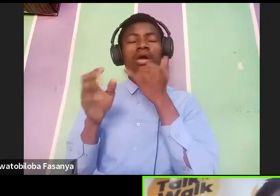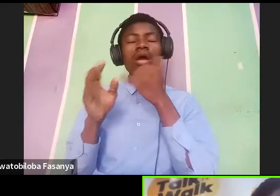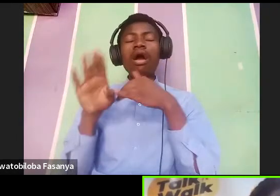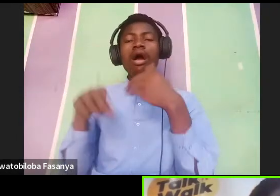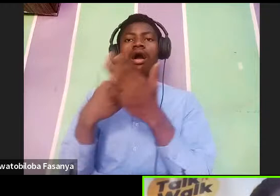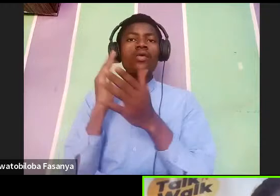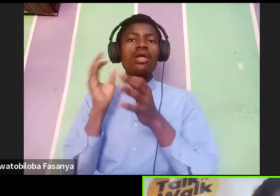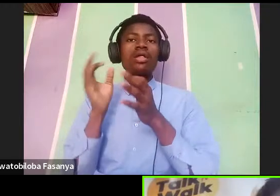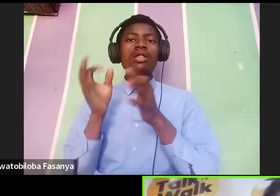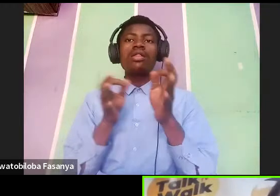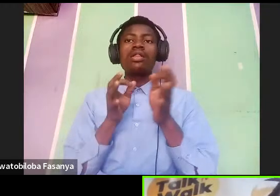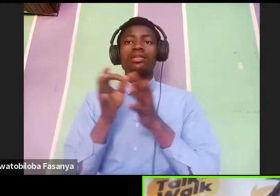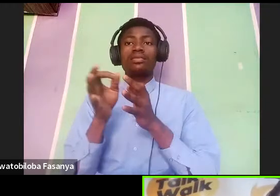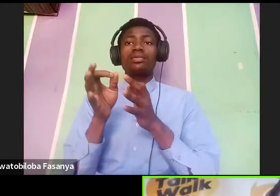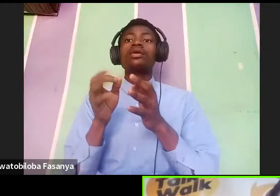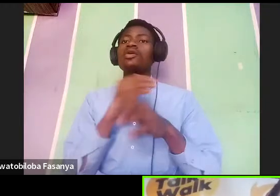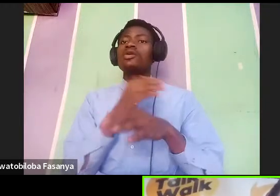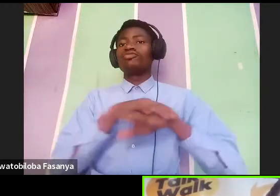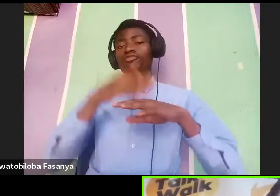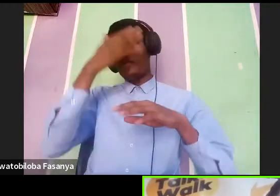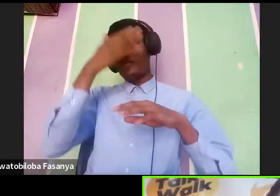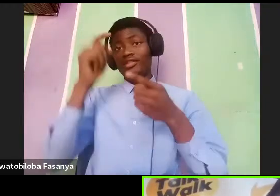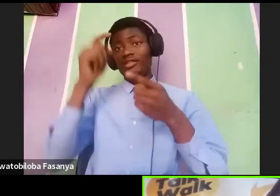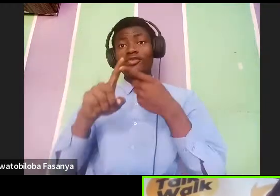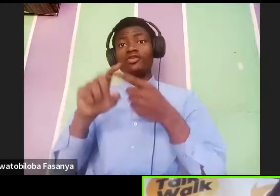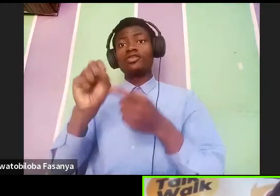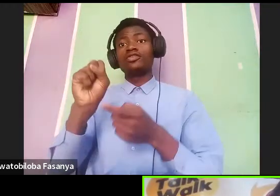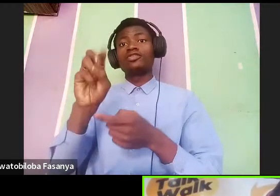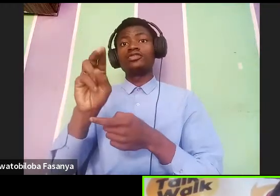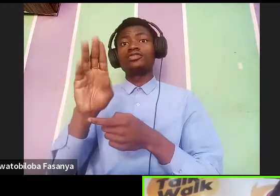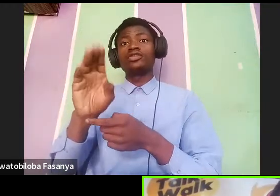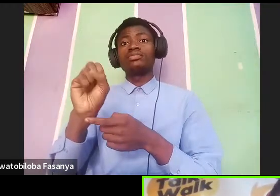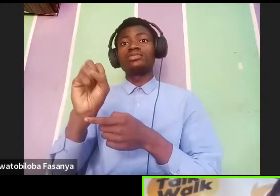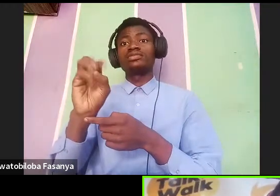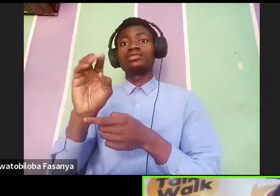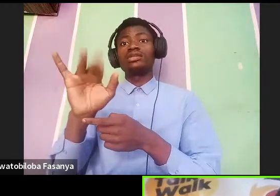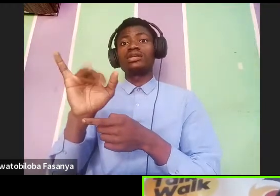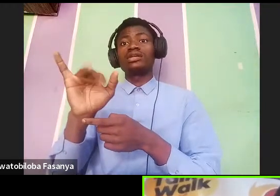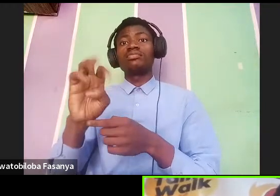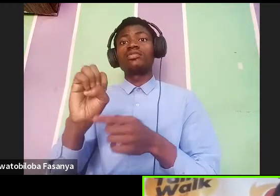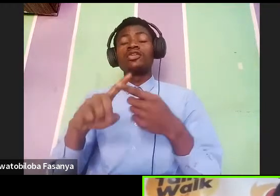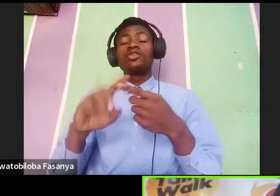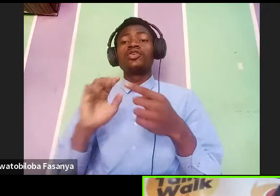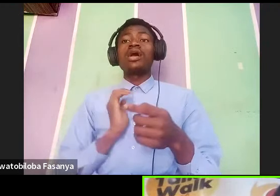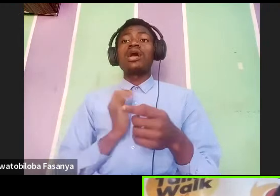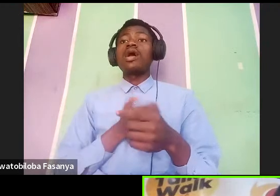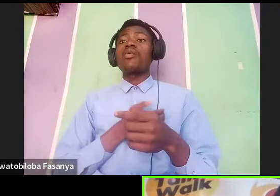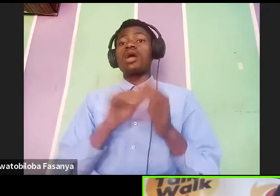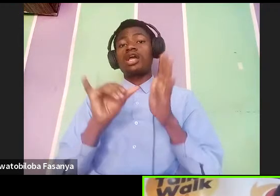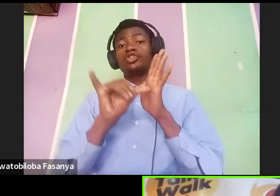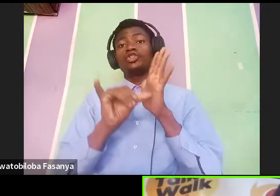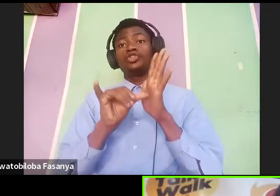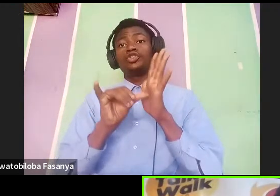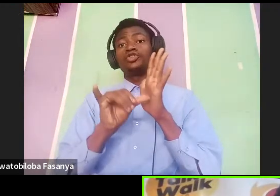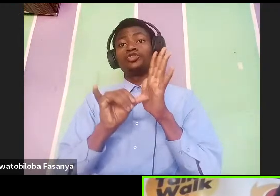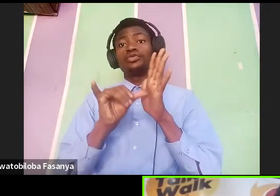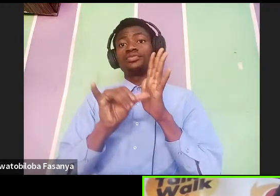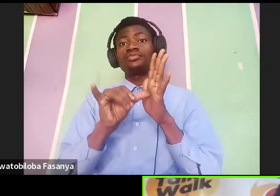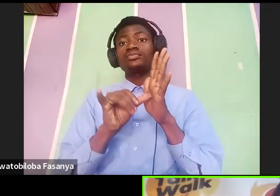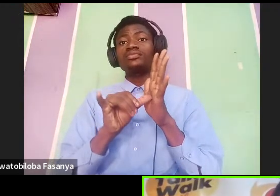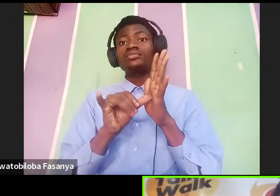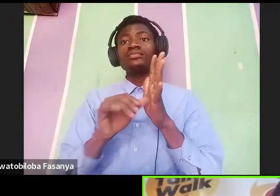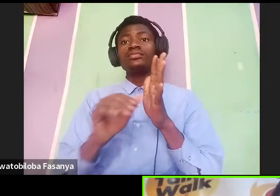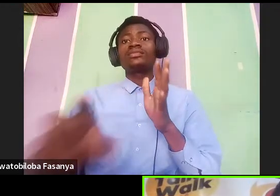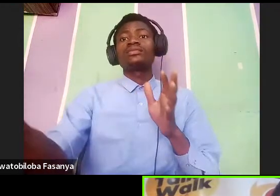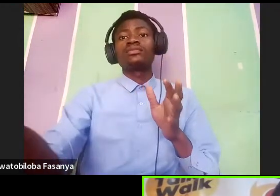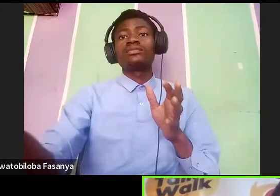to our YouTube page. I'm going to be handling today with Dr. Toby. Dr. Toby is